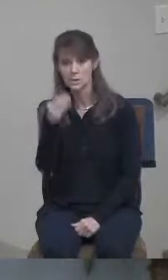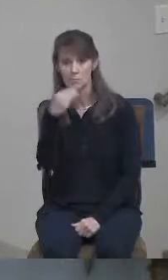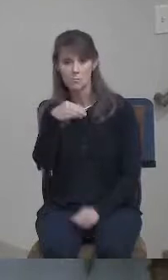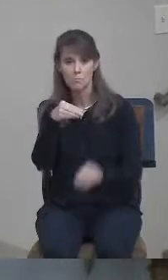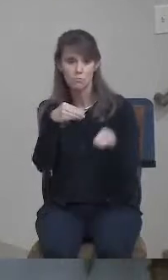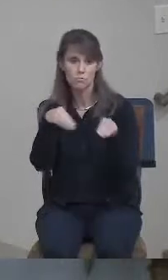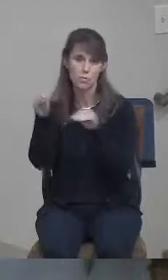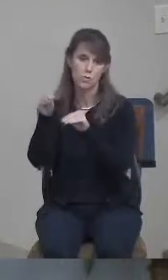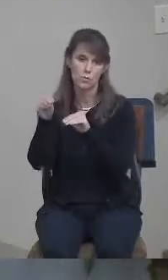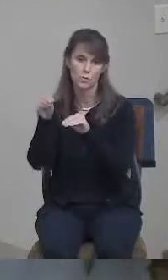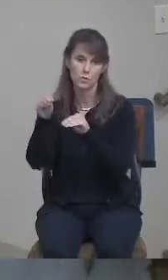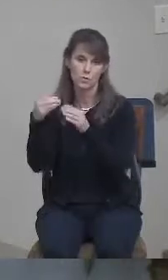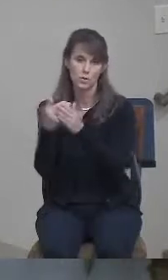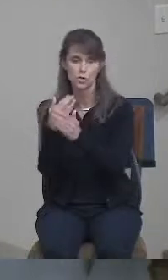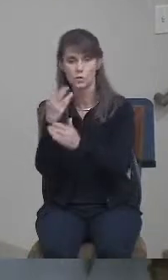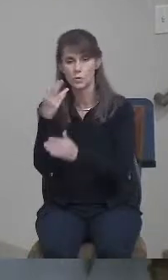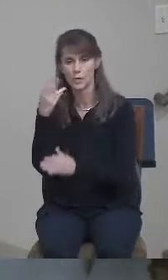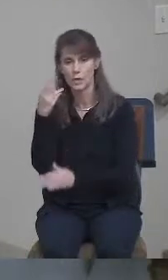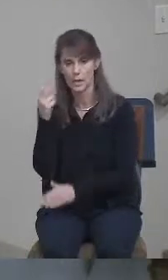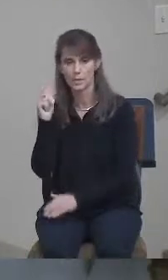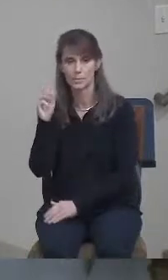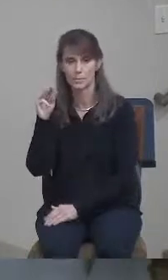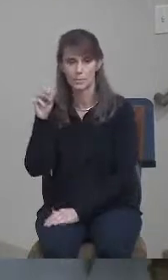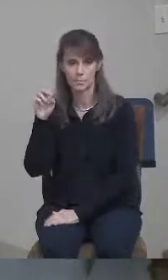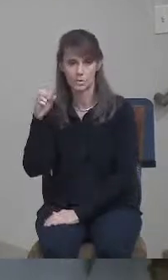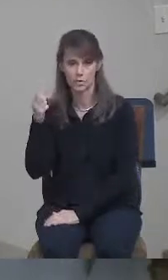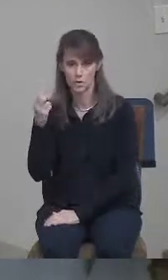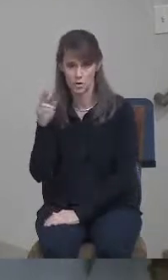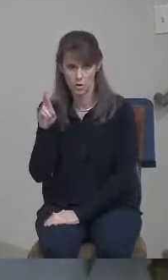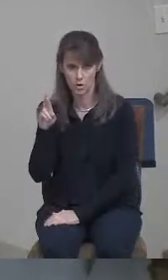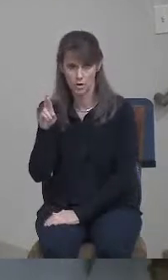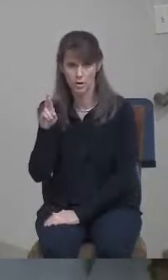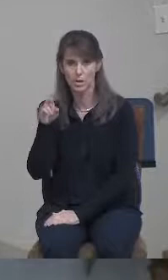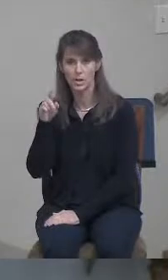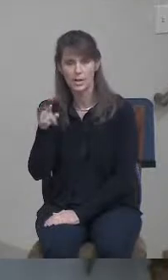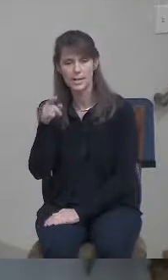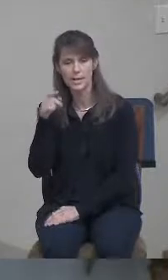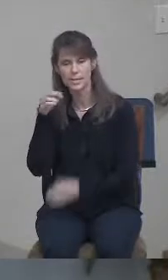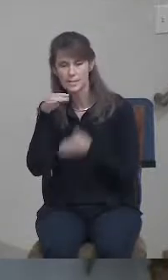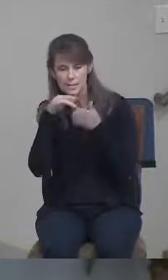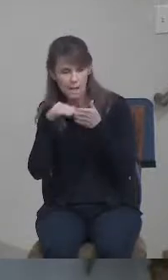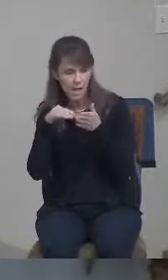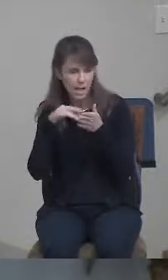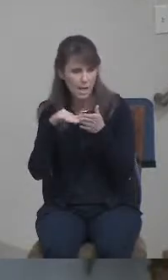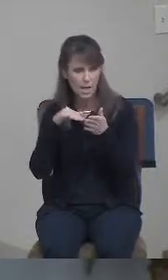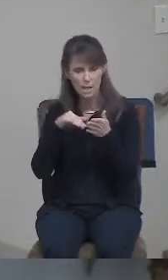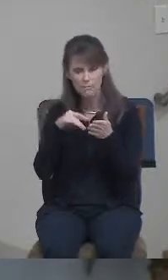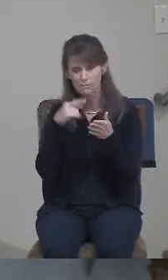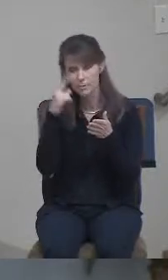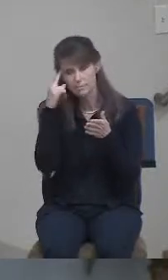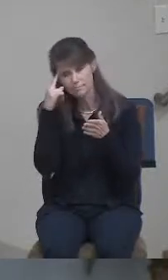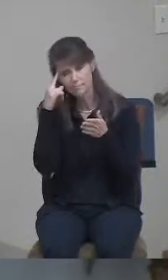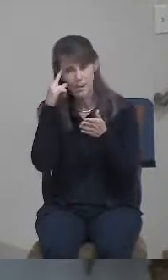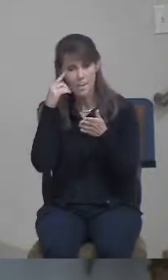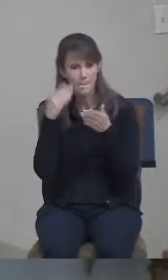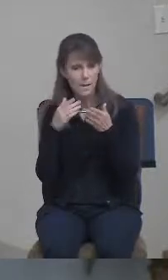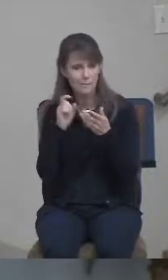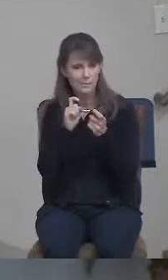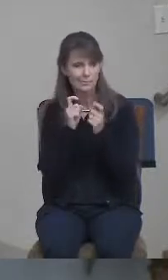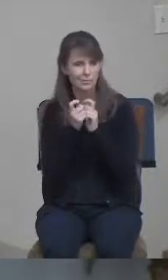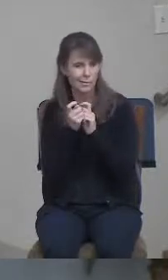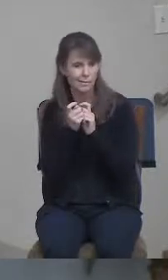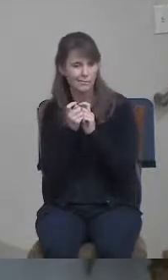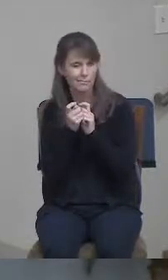Hampshire. And by now he had begun to have some misgivings about certain doctrines in